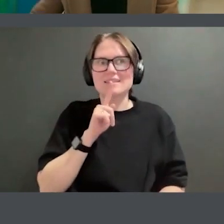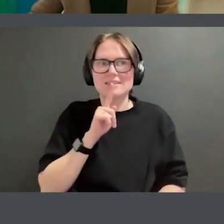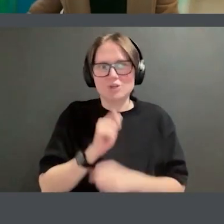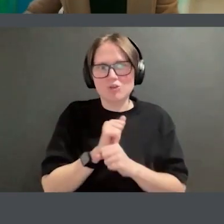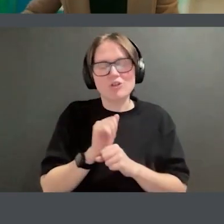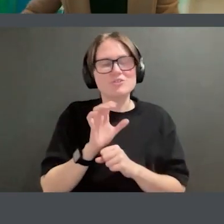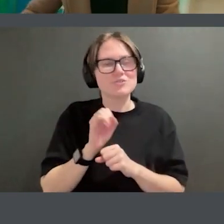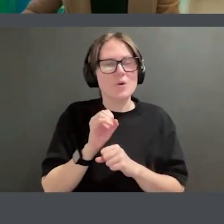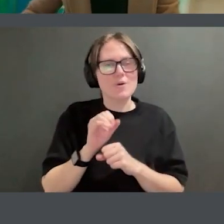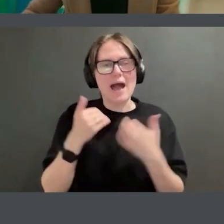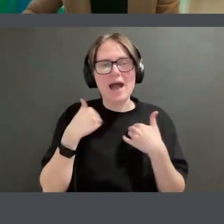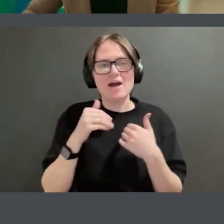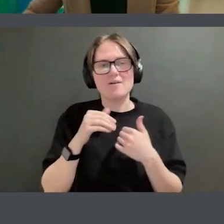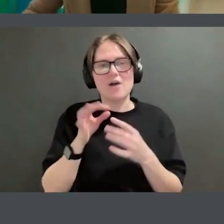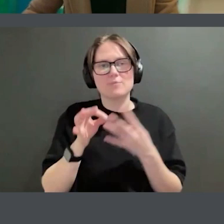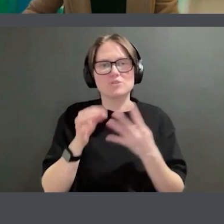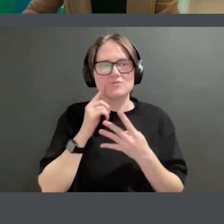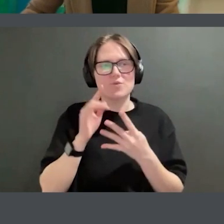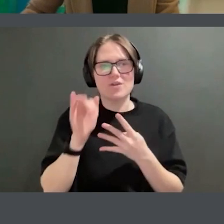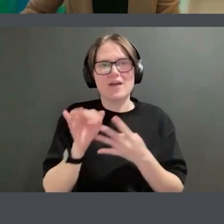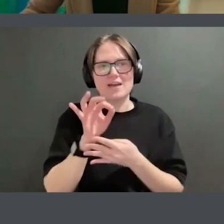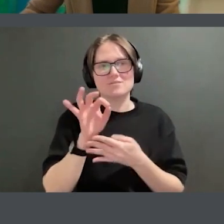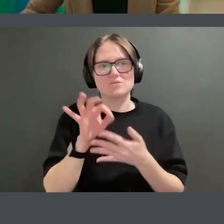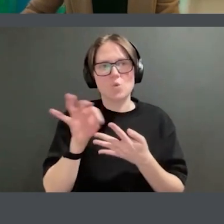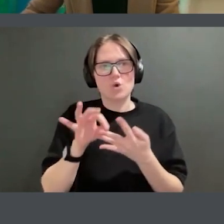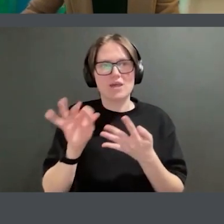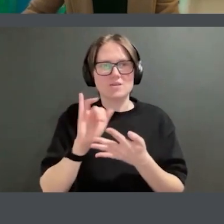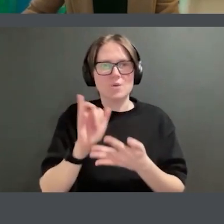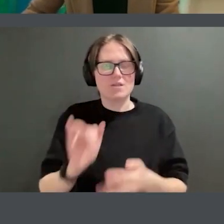there's options for that scoring as well.